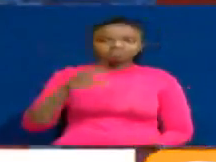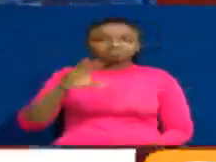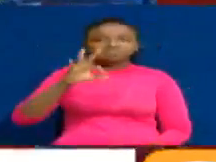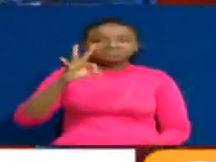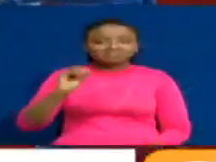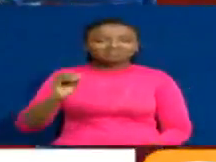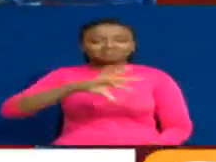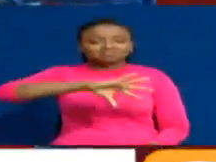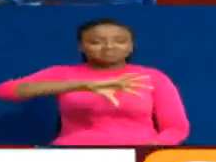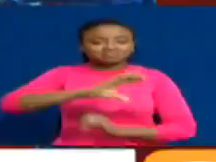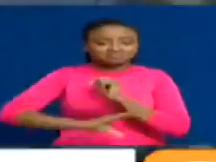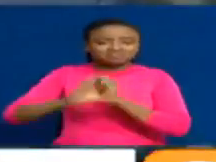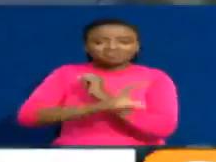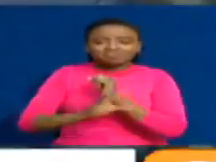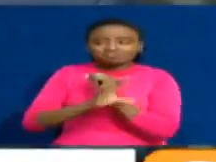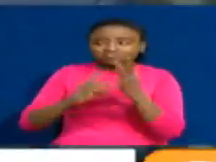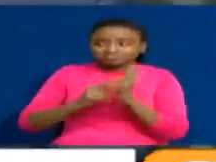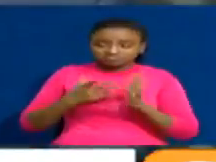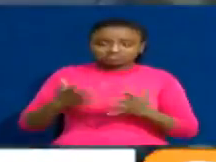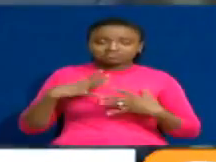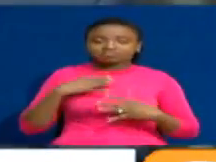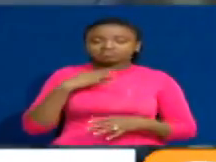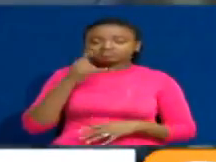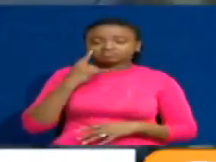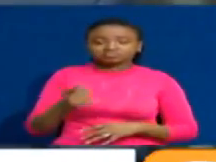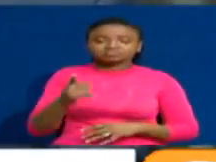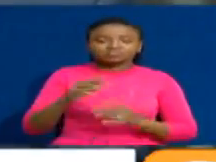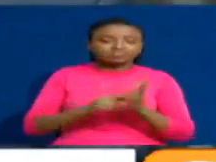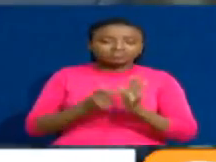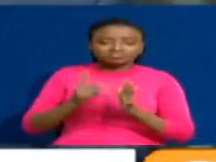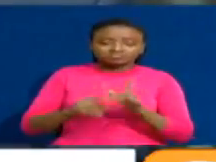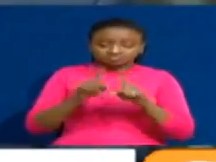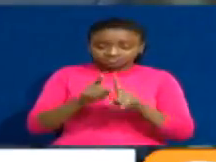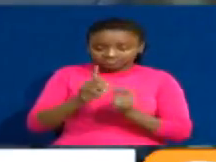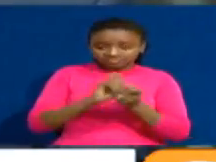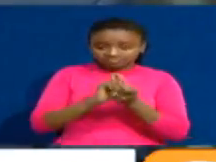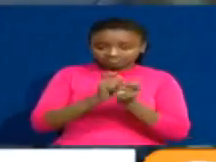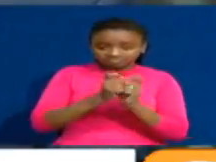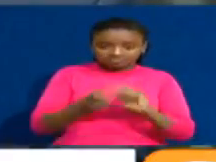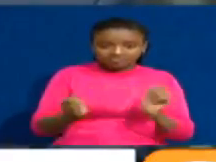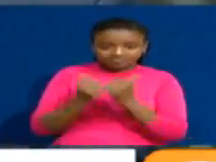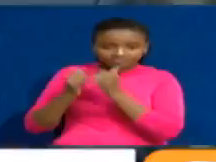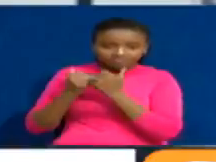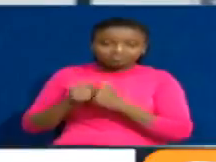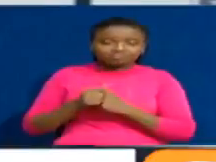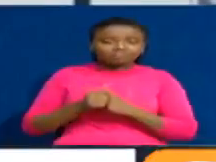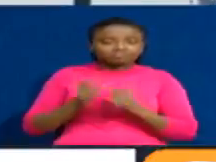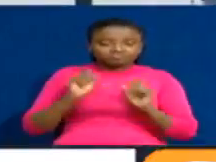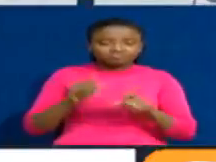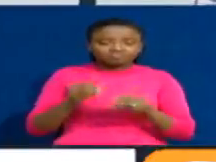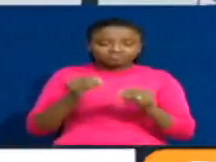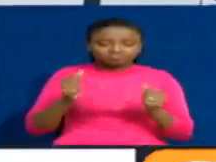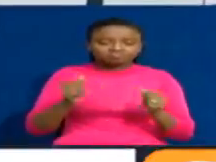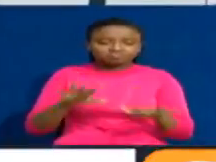is now of interest. These mutations that happen can only be detected if we do genome